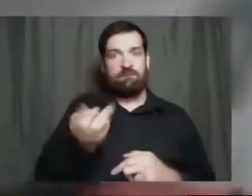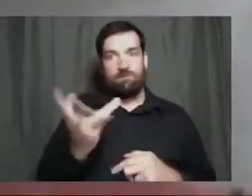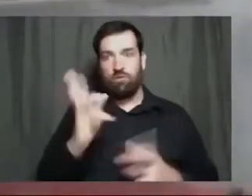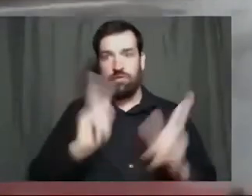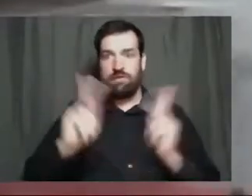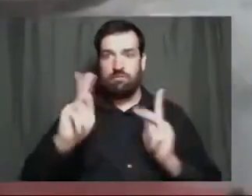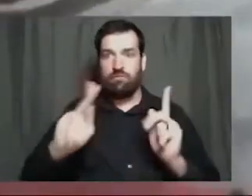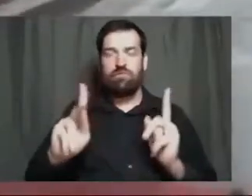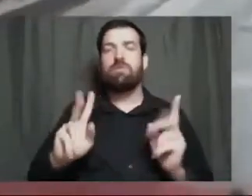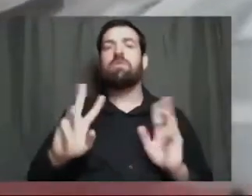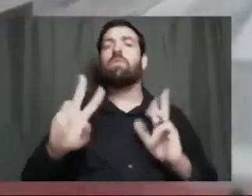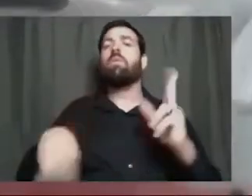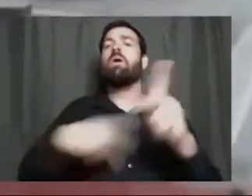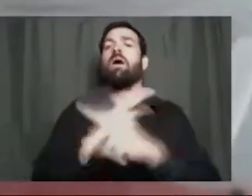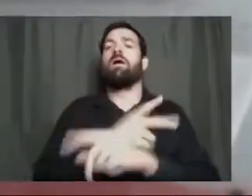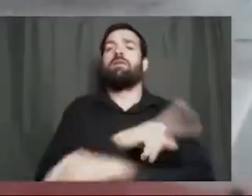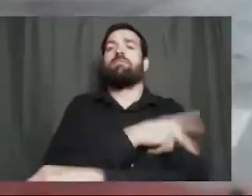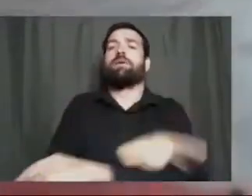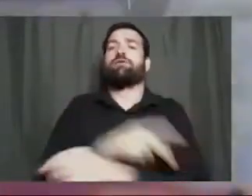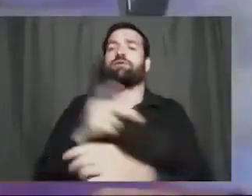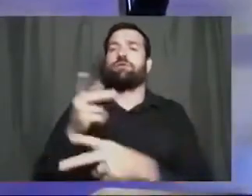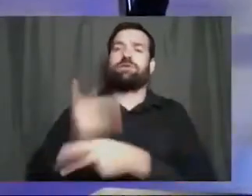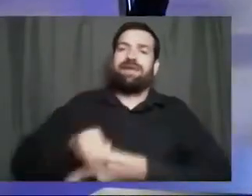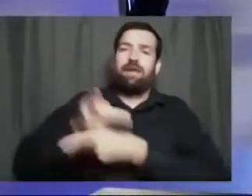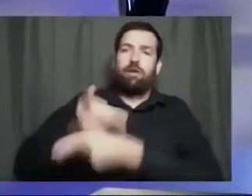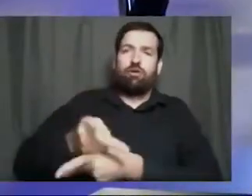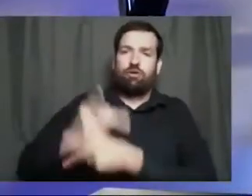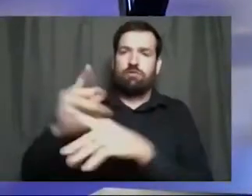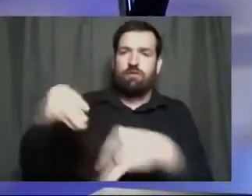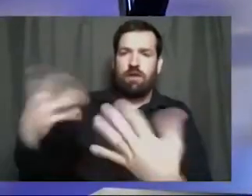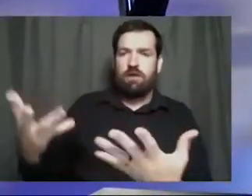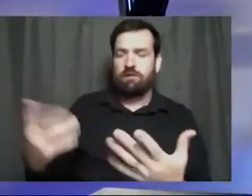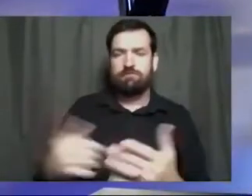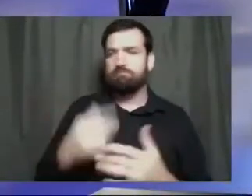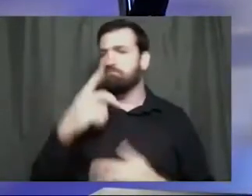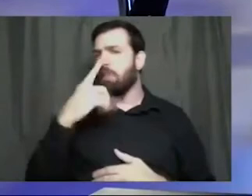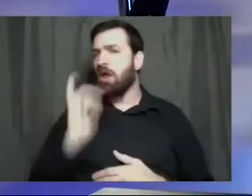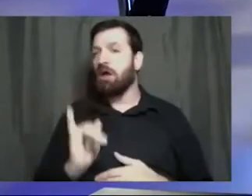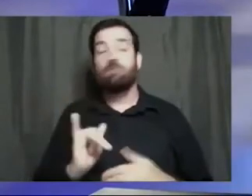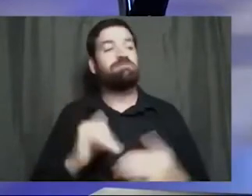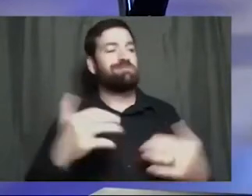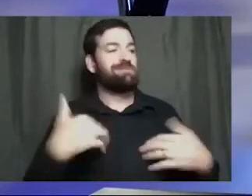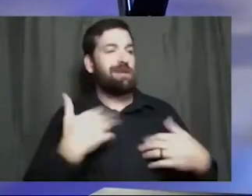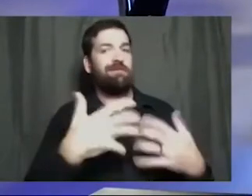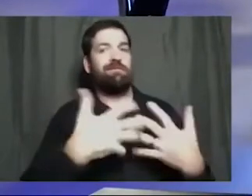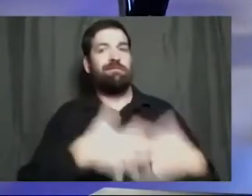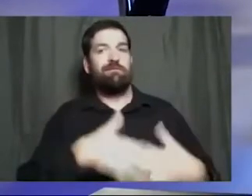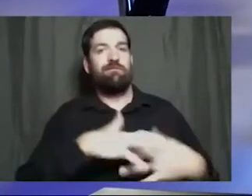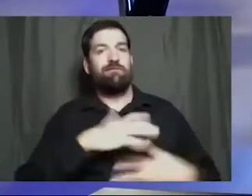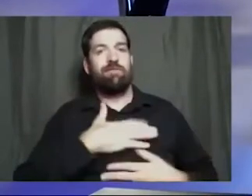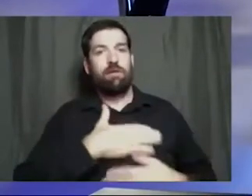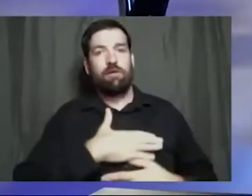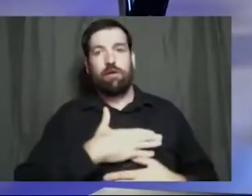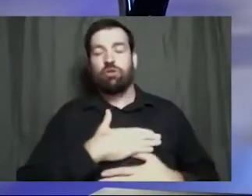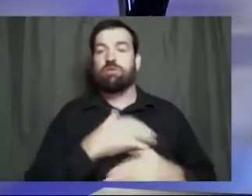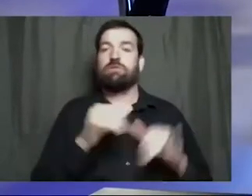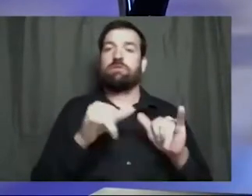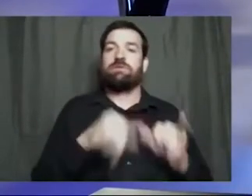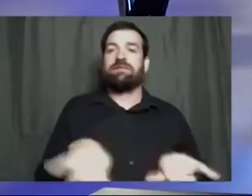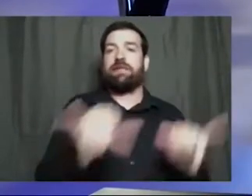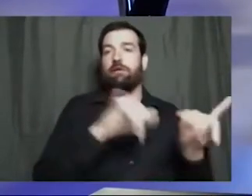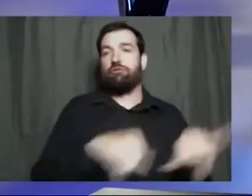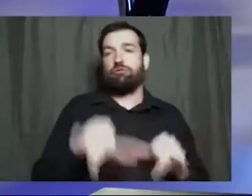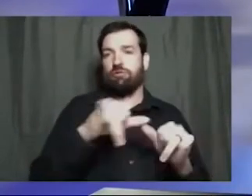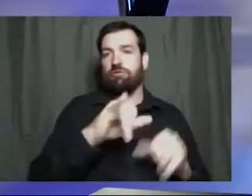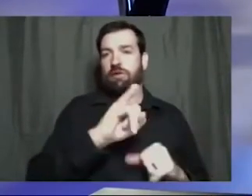patient care were you giving? What was it like? You know, we had ventilators as opposed to a standard ventilator we would use in ICU. We have what we call